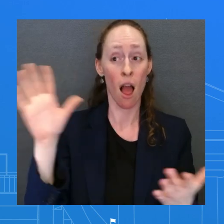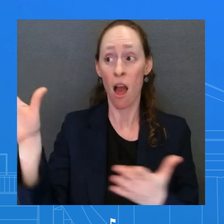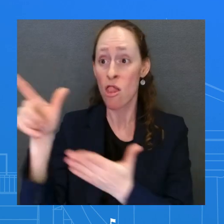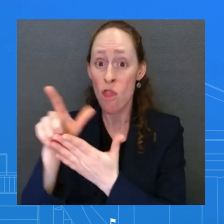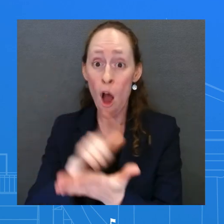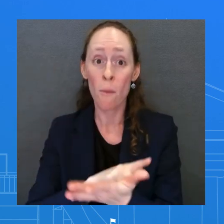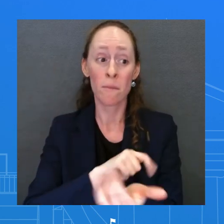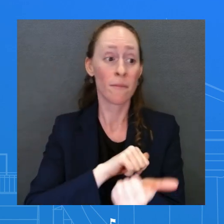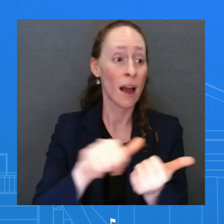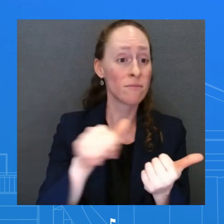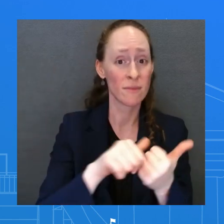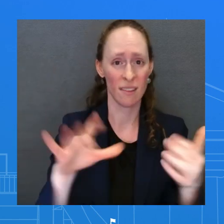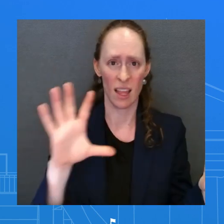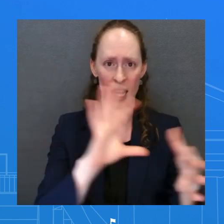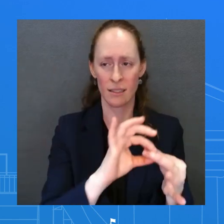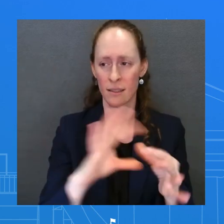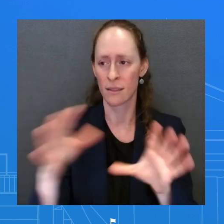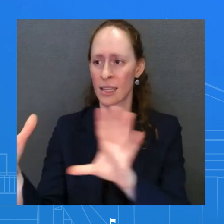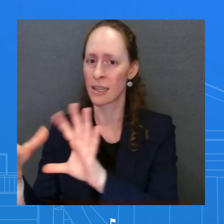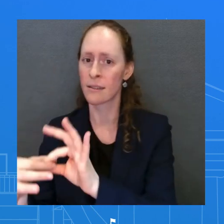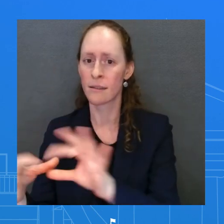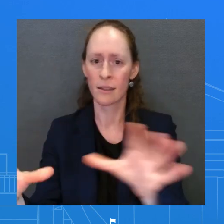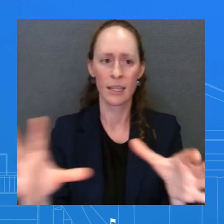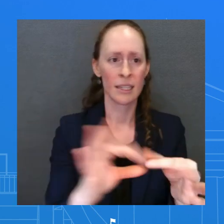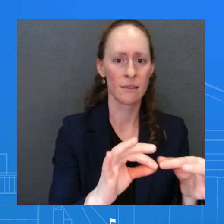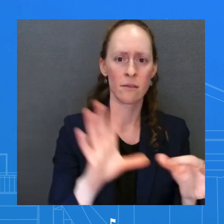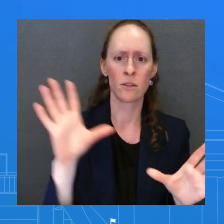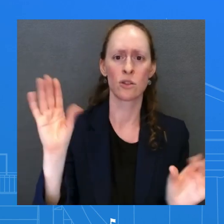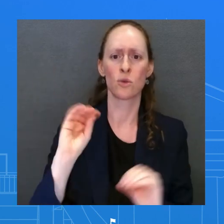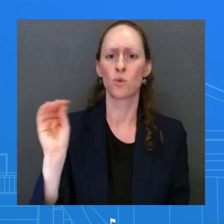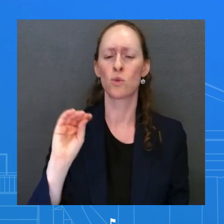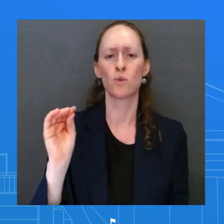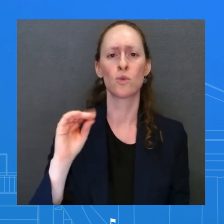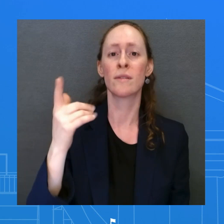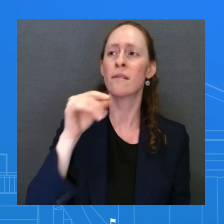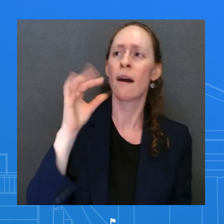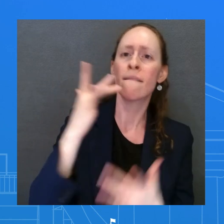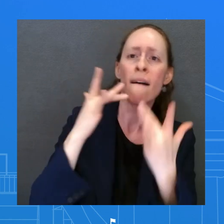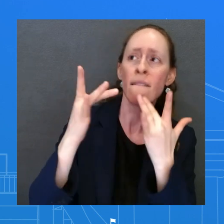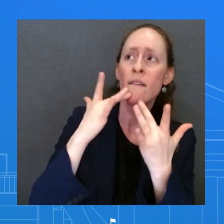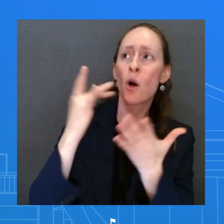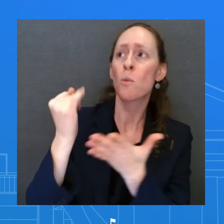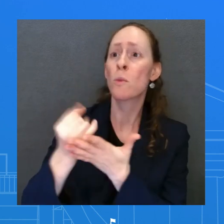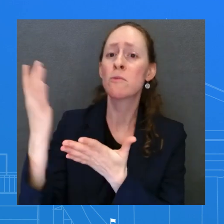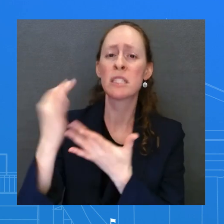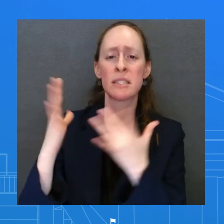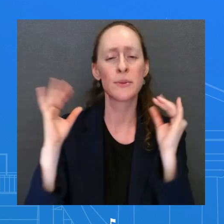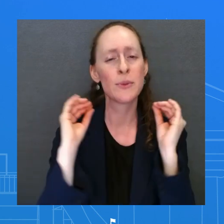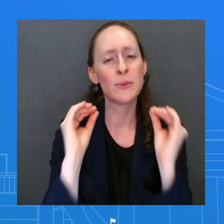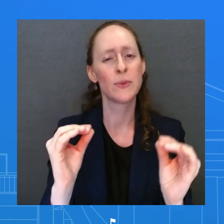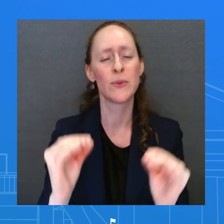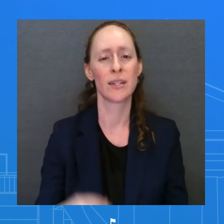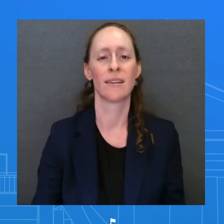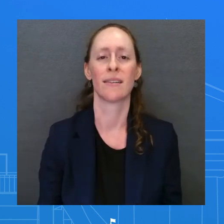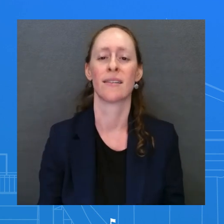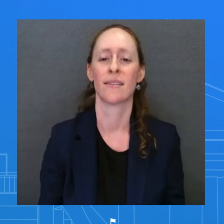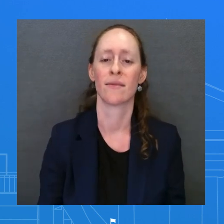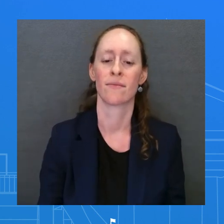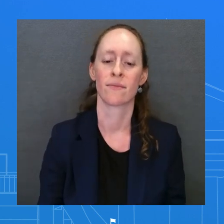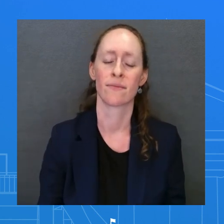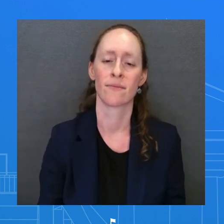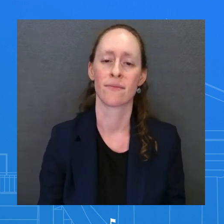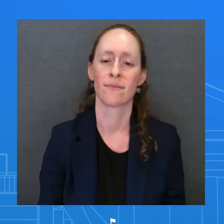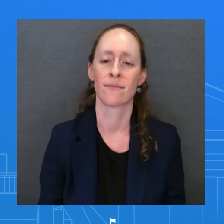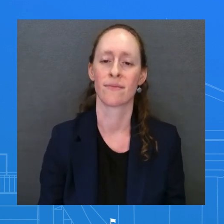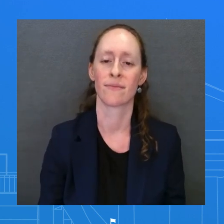certainly not trickle down, but something that grows from the bottom up, middle out. And then secondly, the president invited his son Hunter to the state dinner